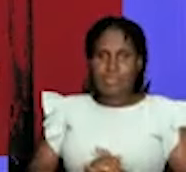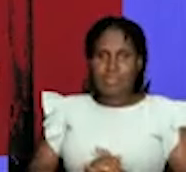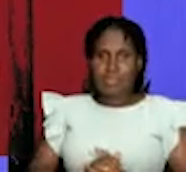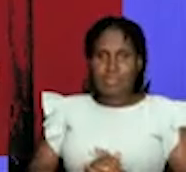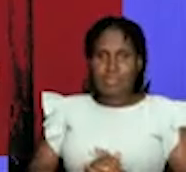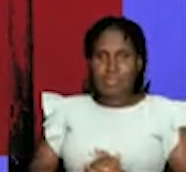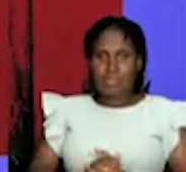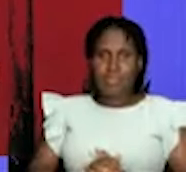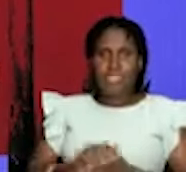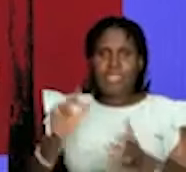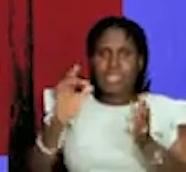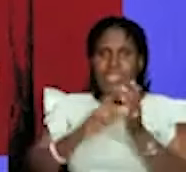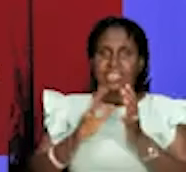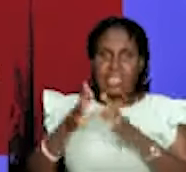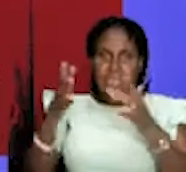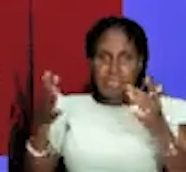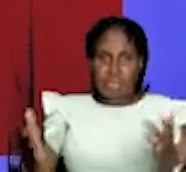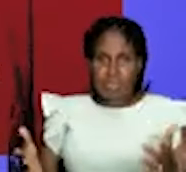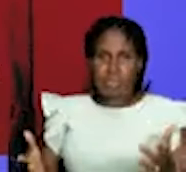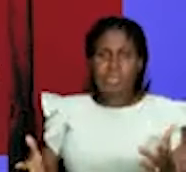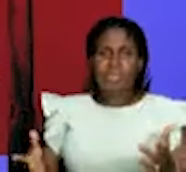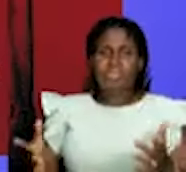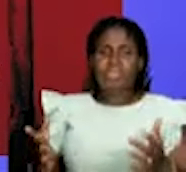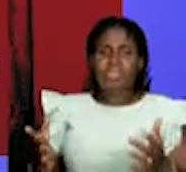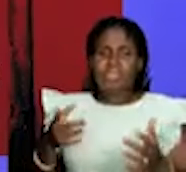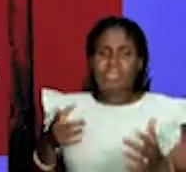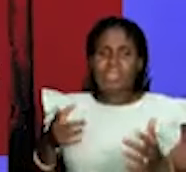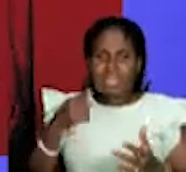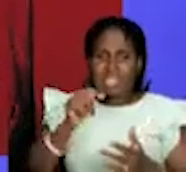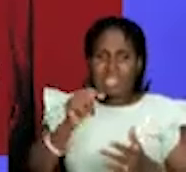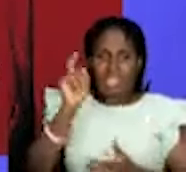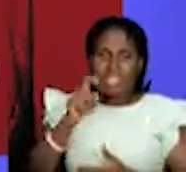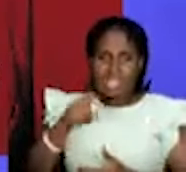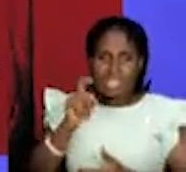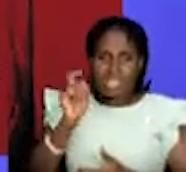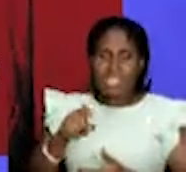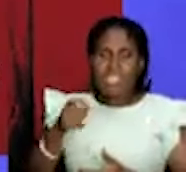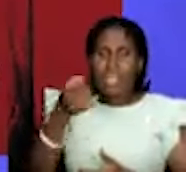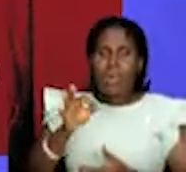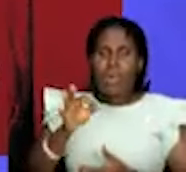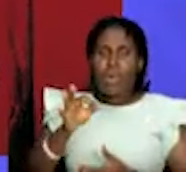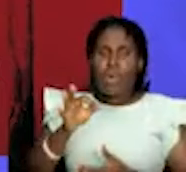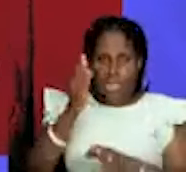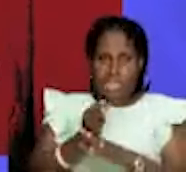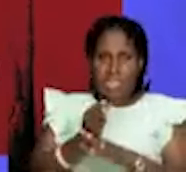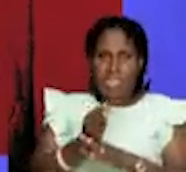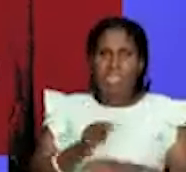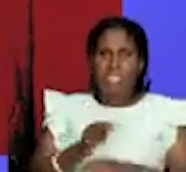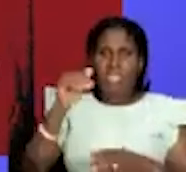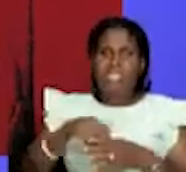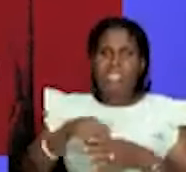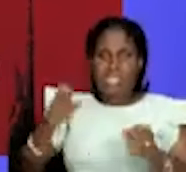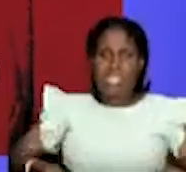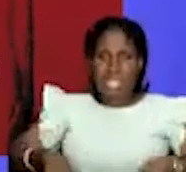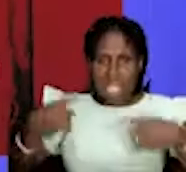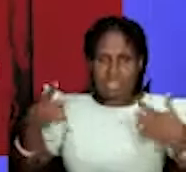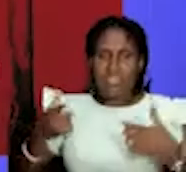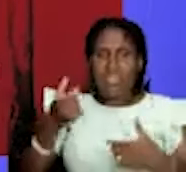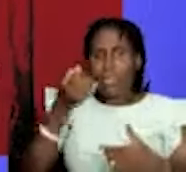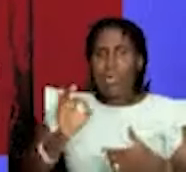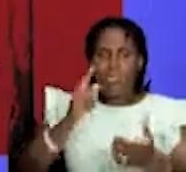The Bible emphasizes the necessity of faith in the life of the